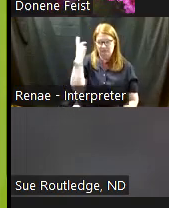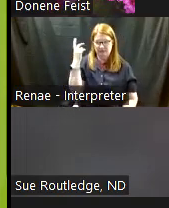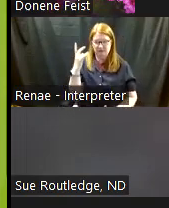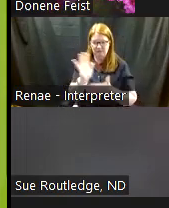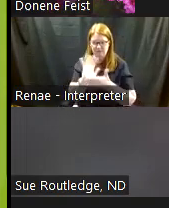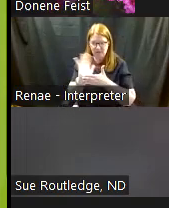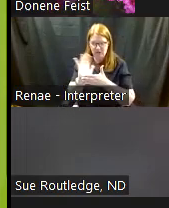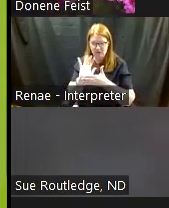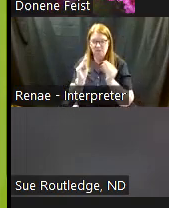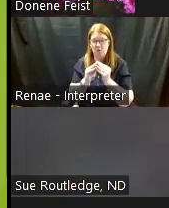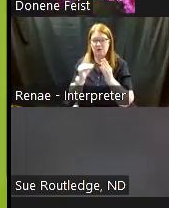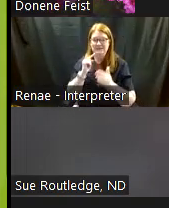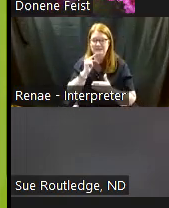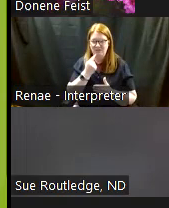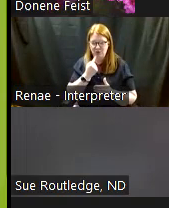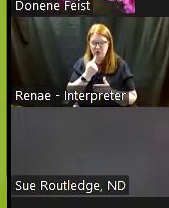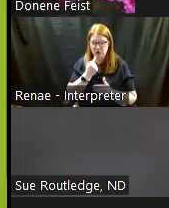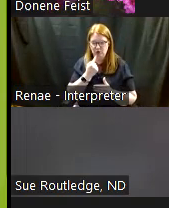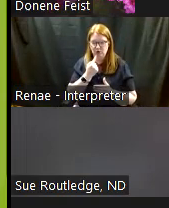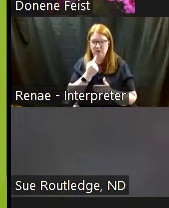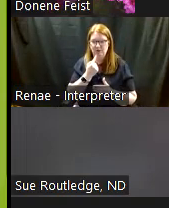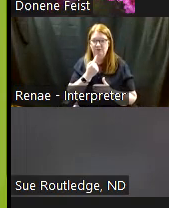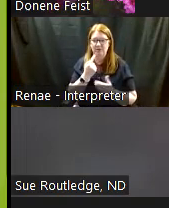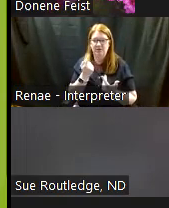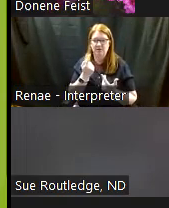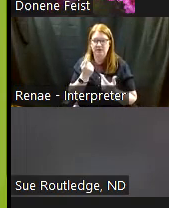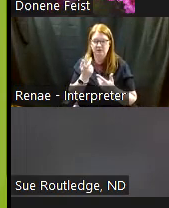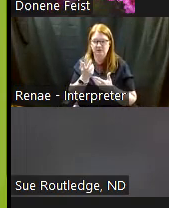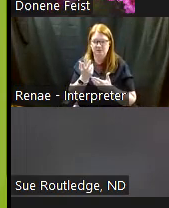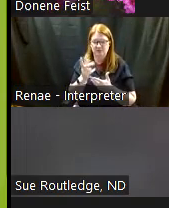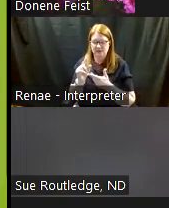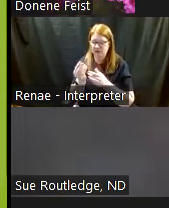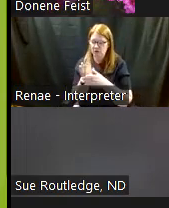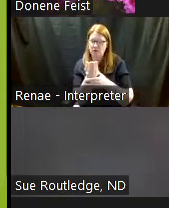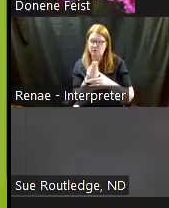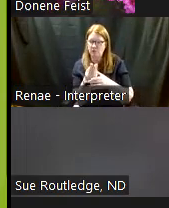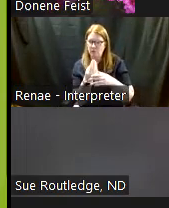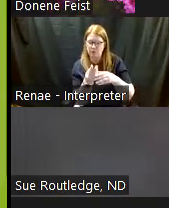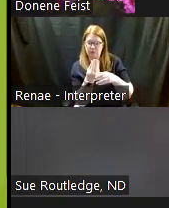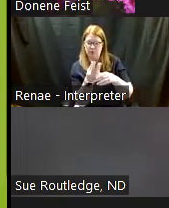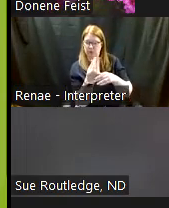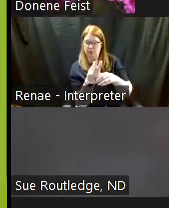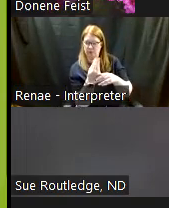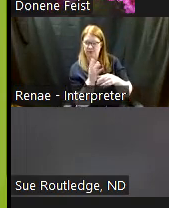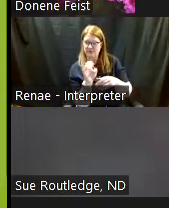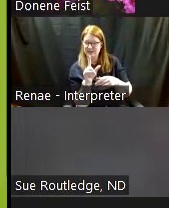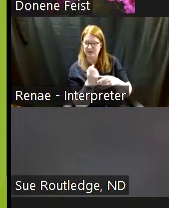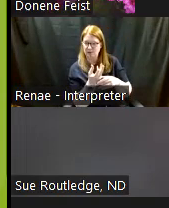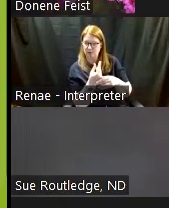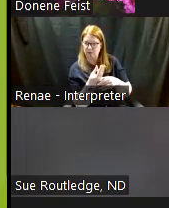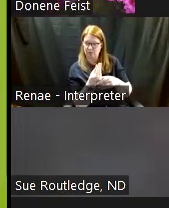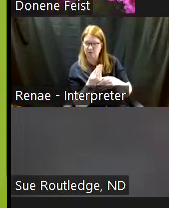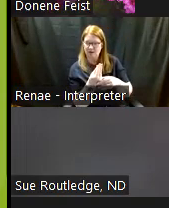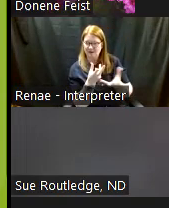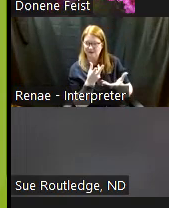more severe the hearing loss, the less of the little cells there are. And so I think of severe hearing loss, if we go back to the piano